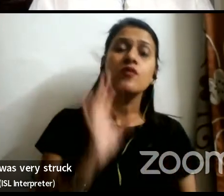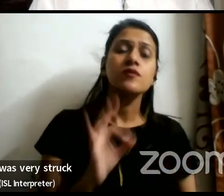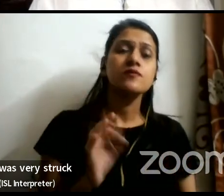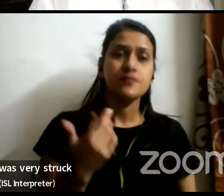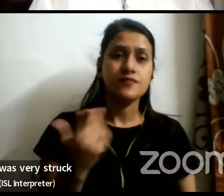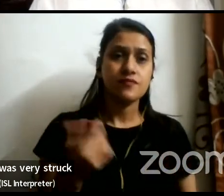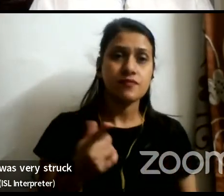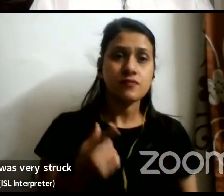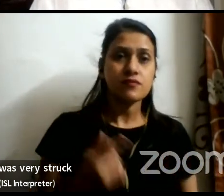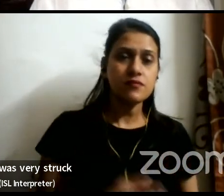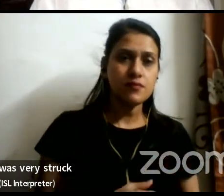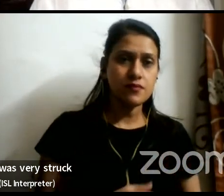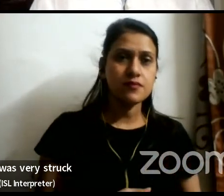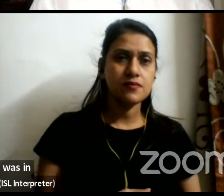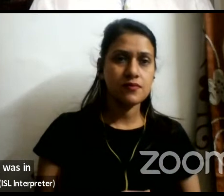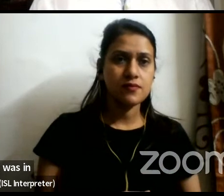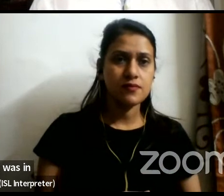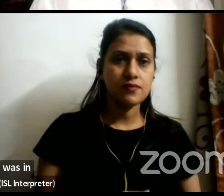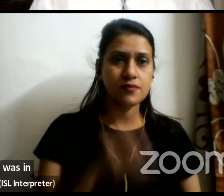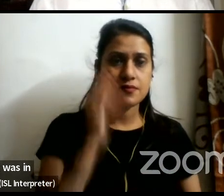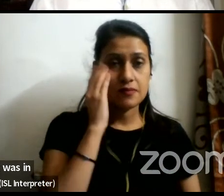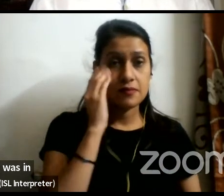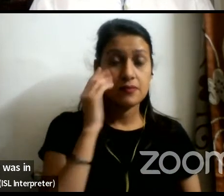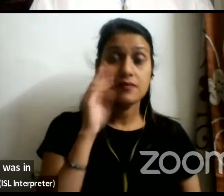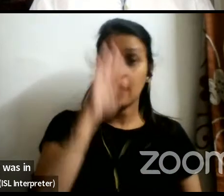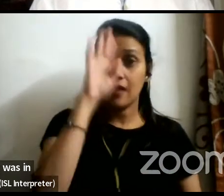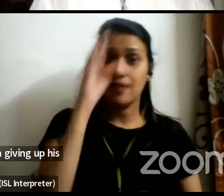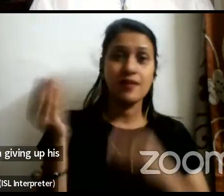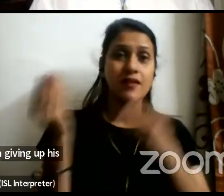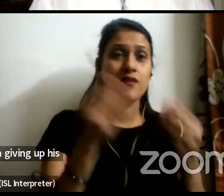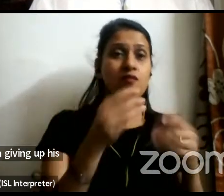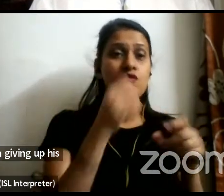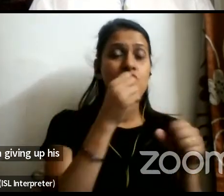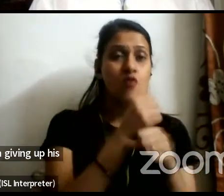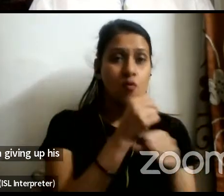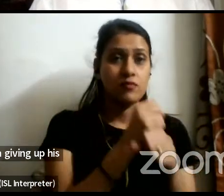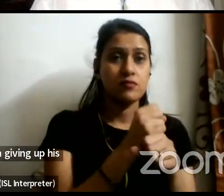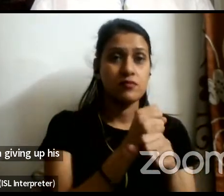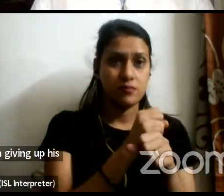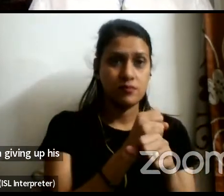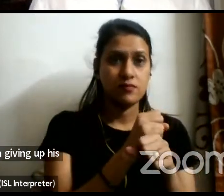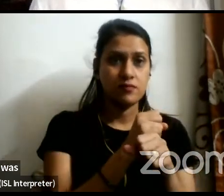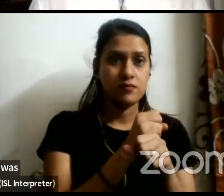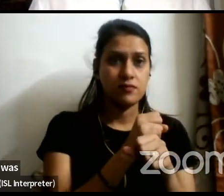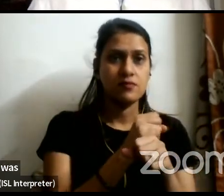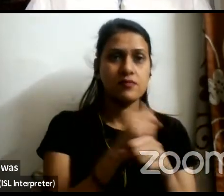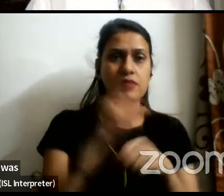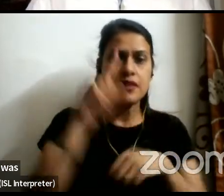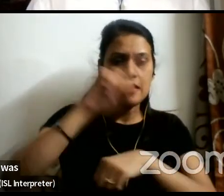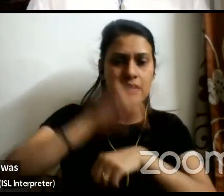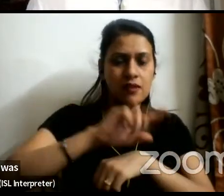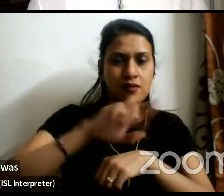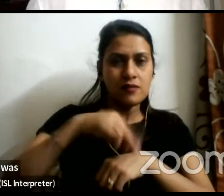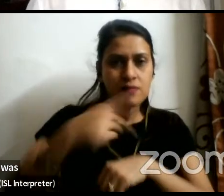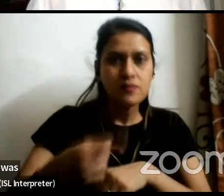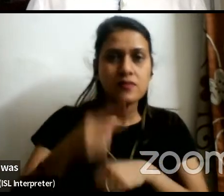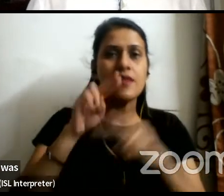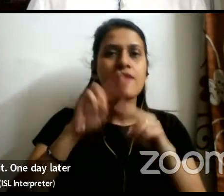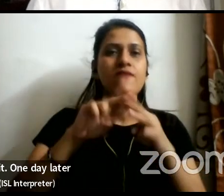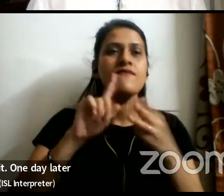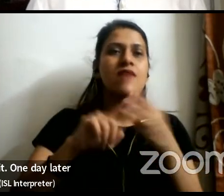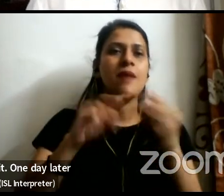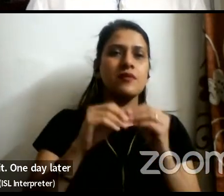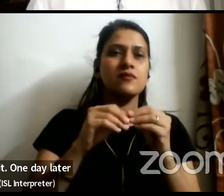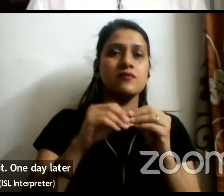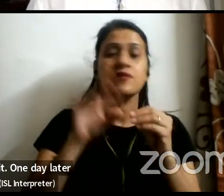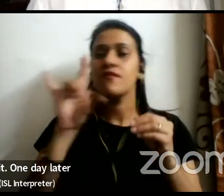the king was giving up his government, I think, within a day. So he was giving it 1 day later, 14th February, he enacts the law, 15th February, the